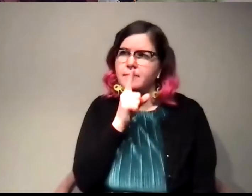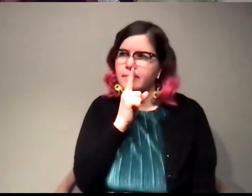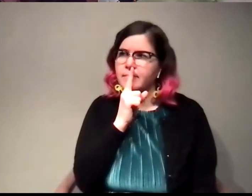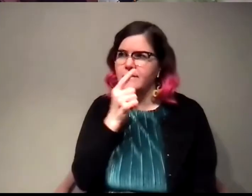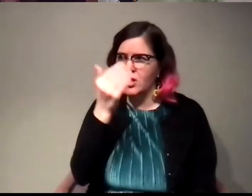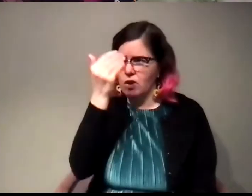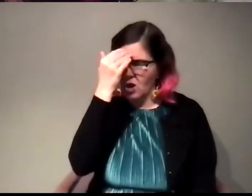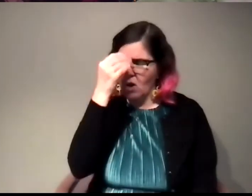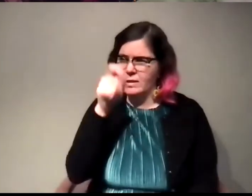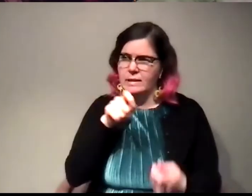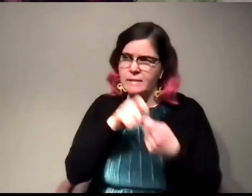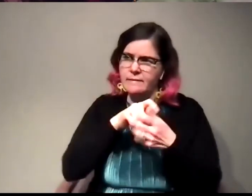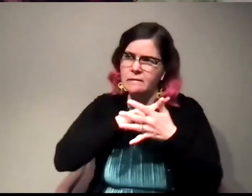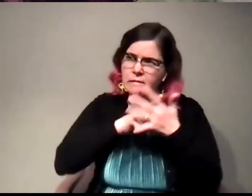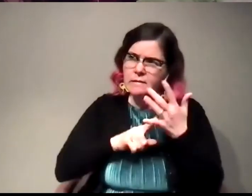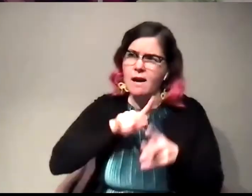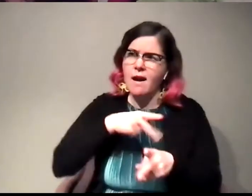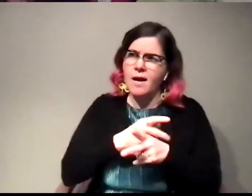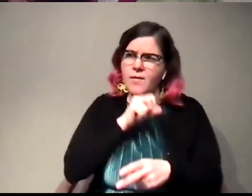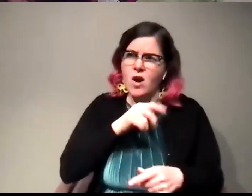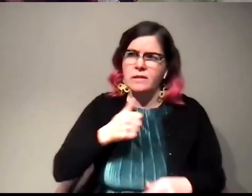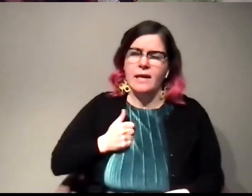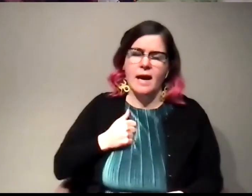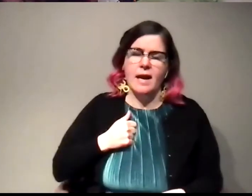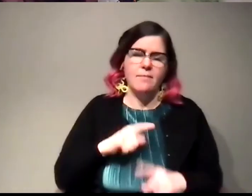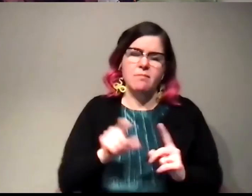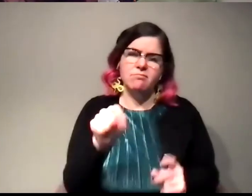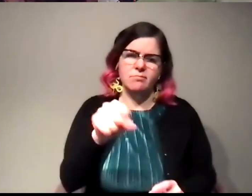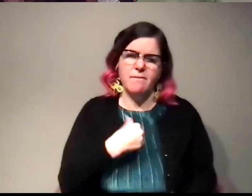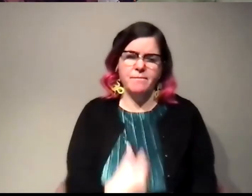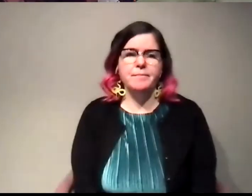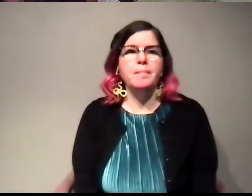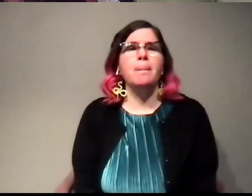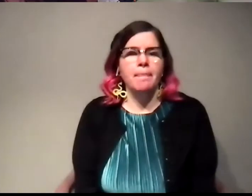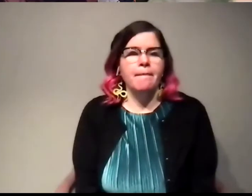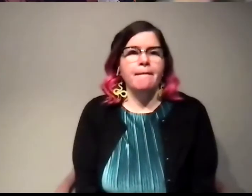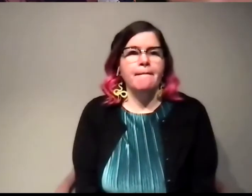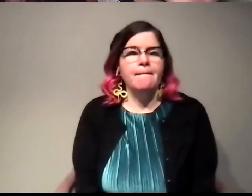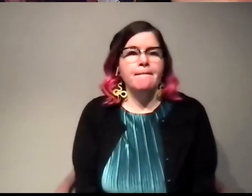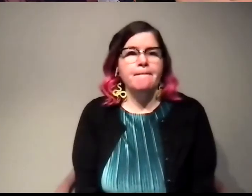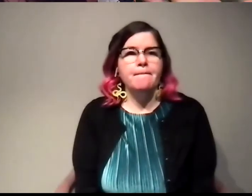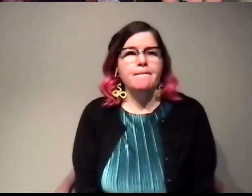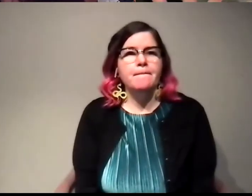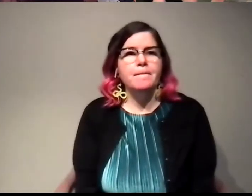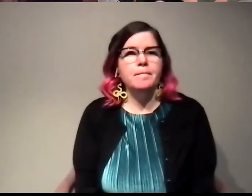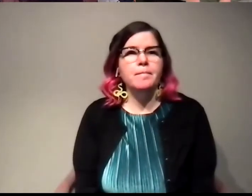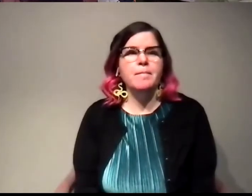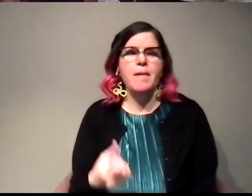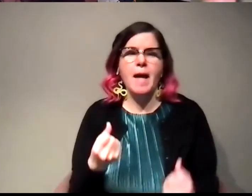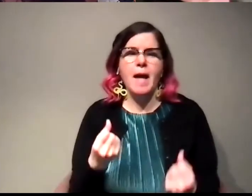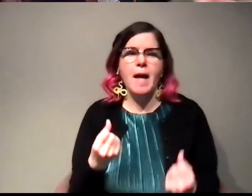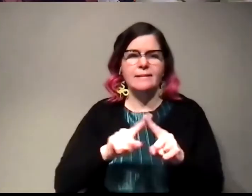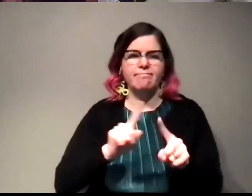the specific types of frogs that live in Canada, but yes, there are. Very cool. About how many types of